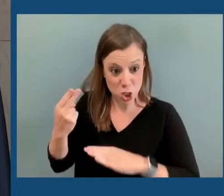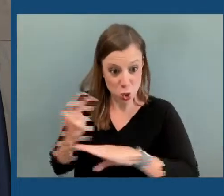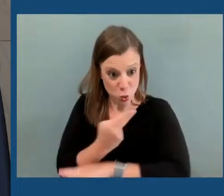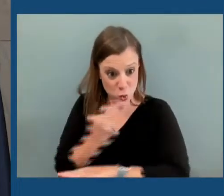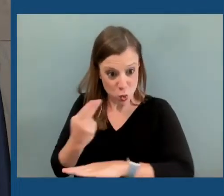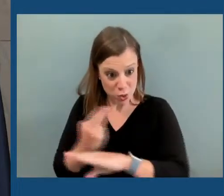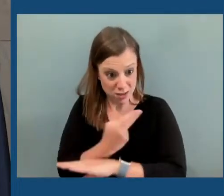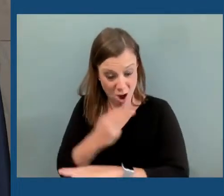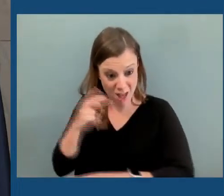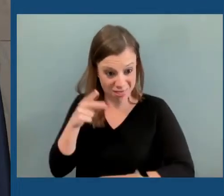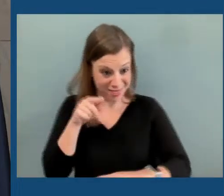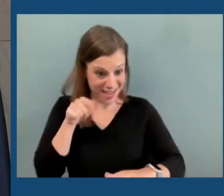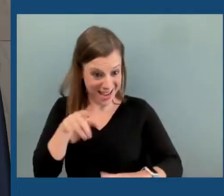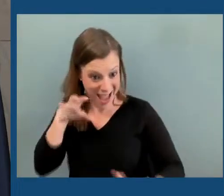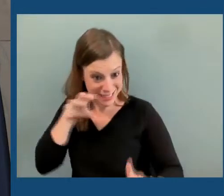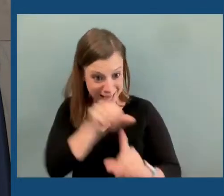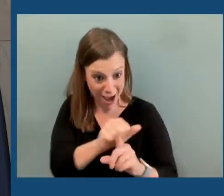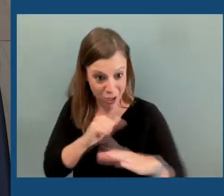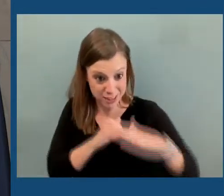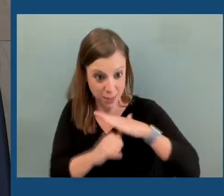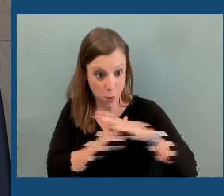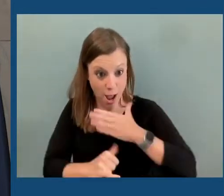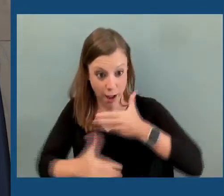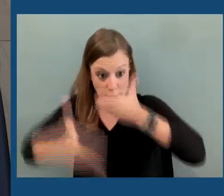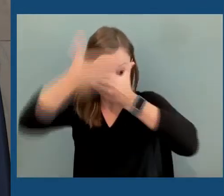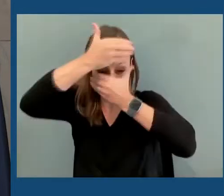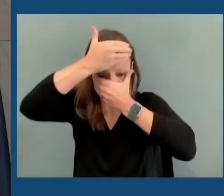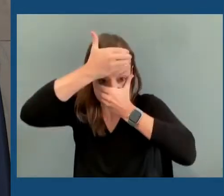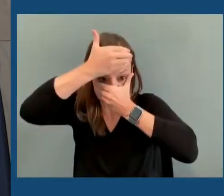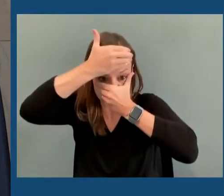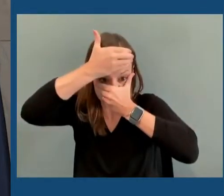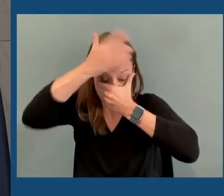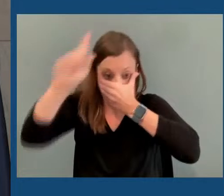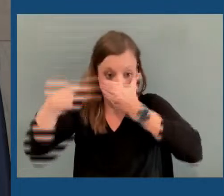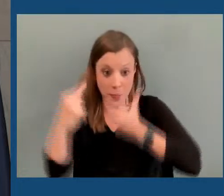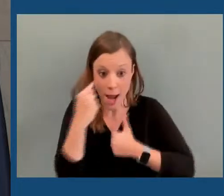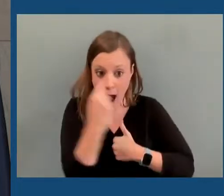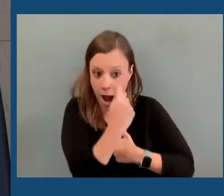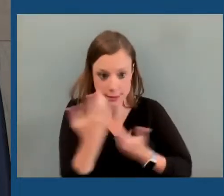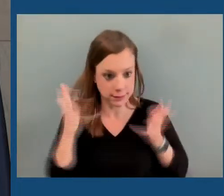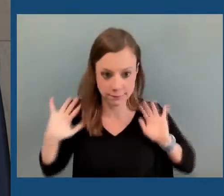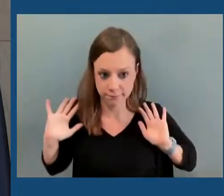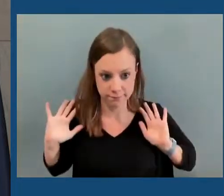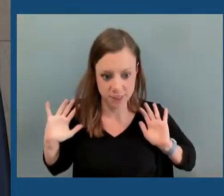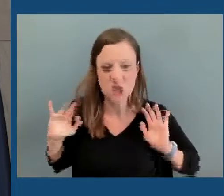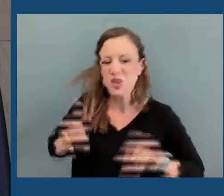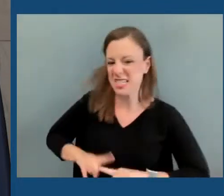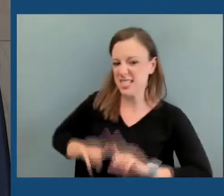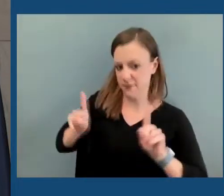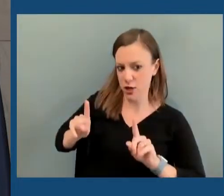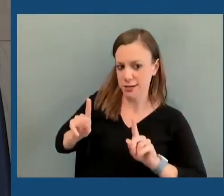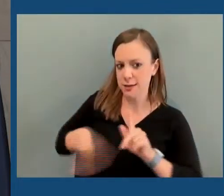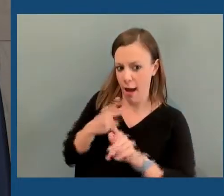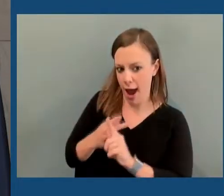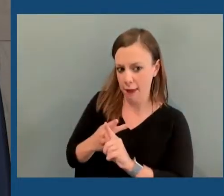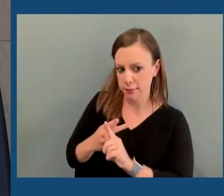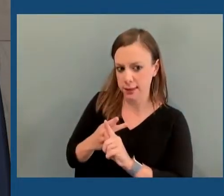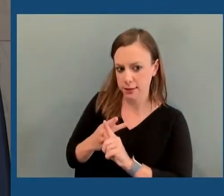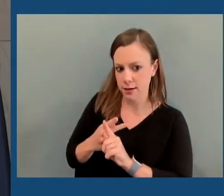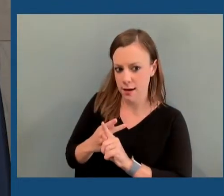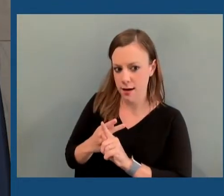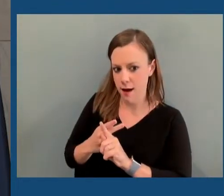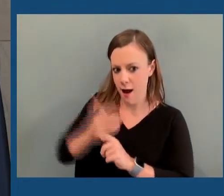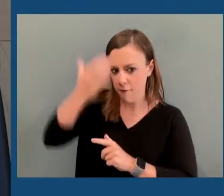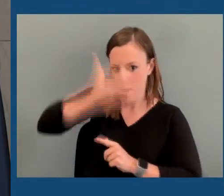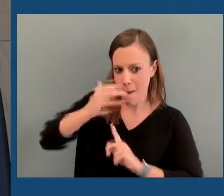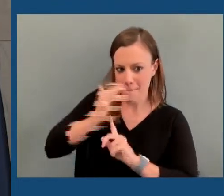subway train, that covers everything but your eyes. So there's a distinction in the types of masks. But again, I said it's complicated, which